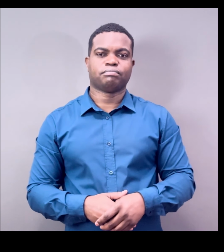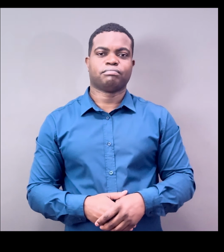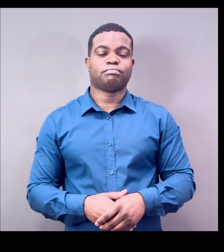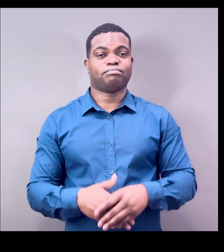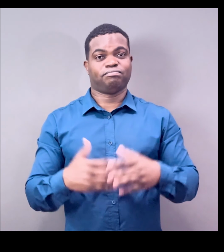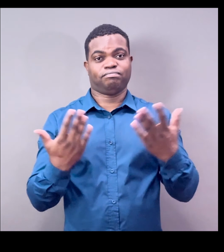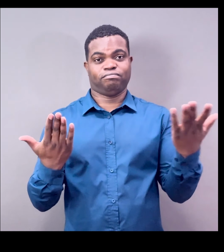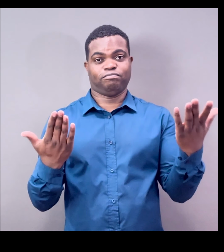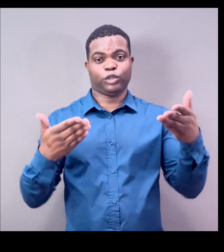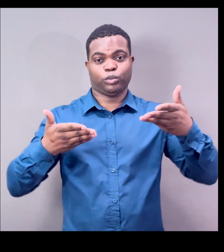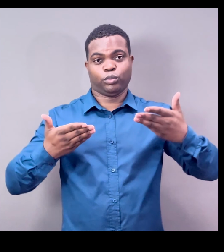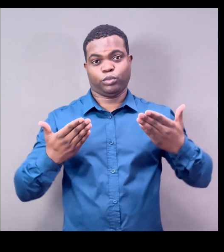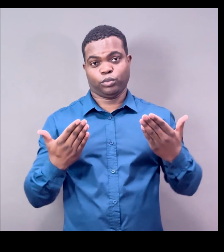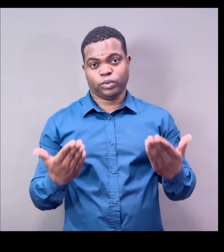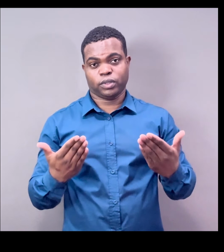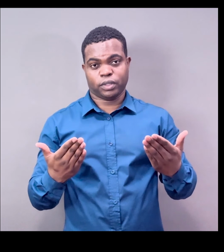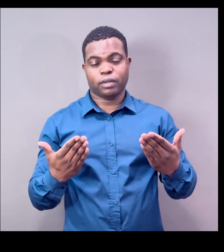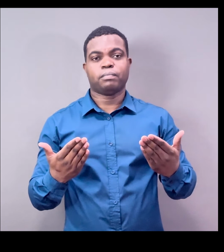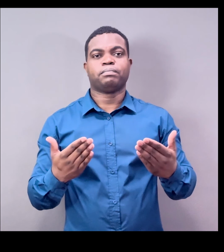So let's look at